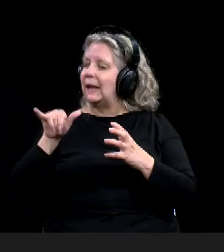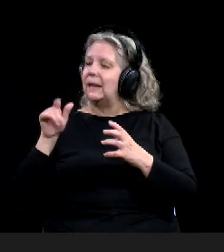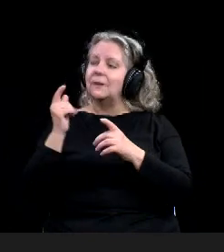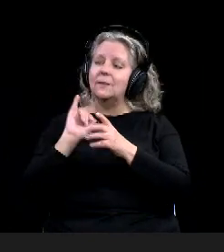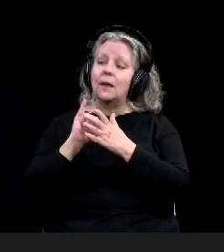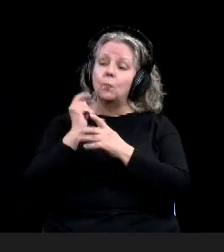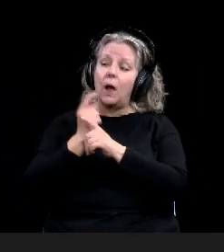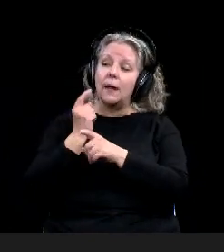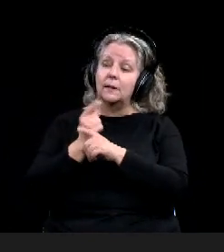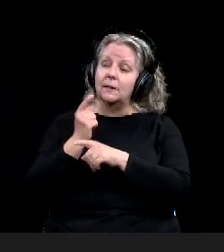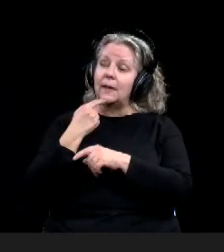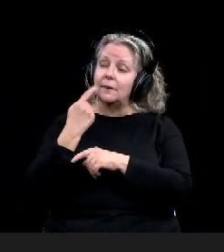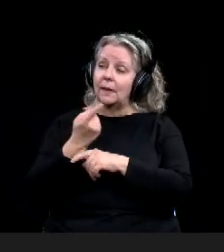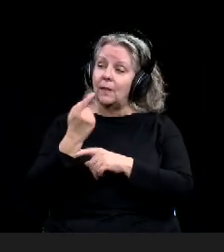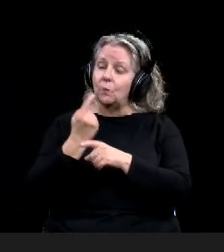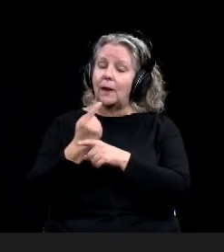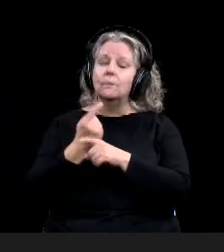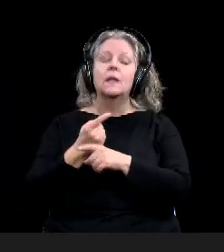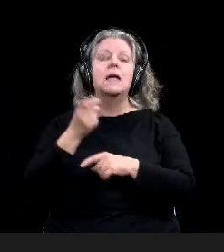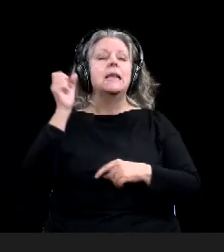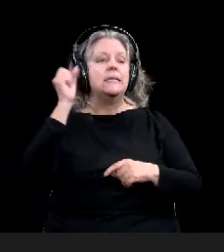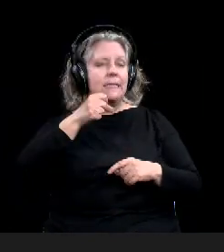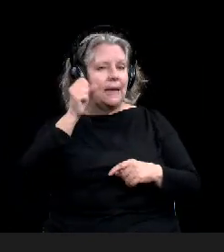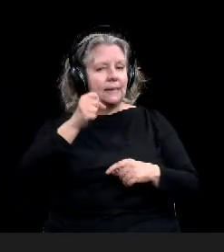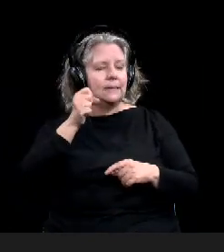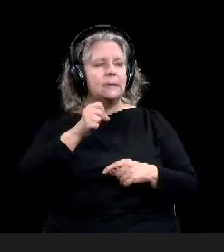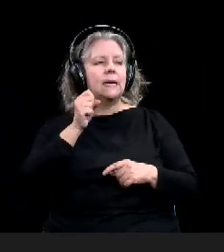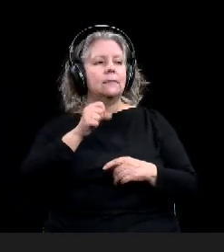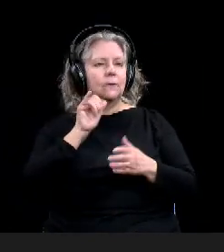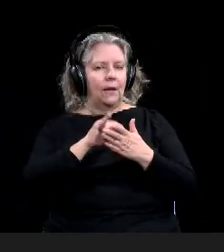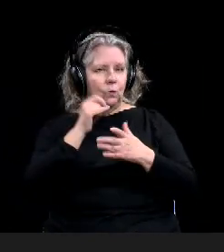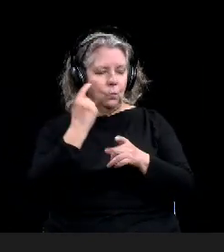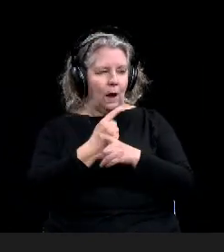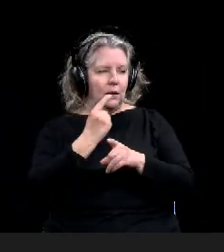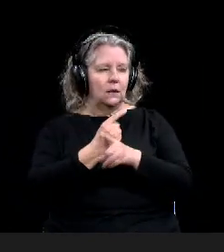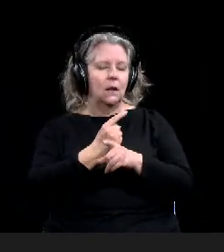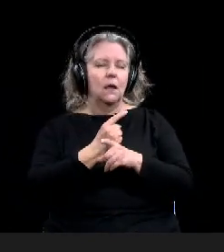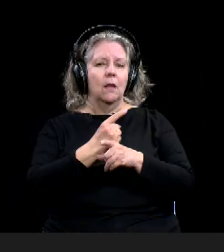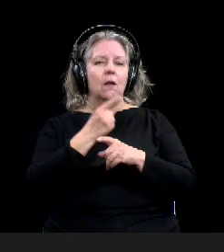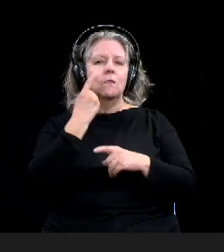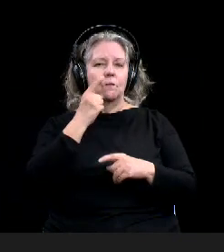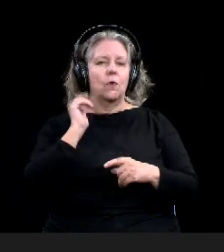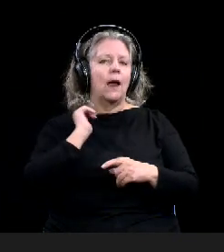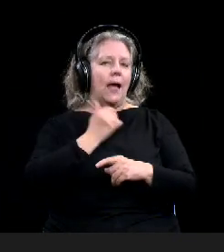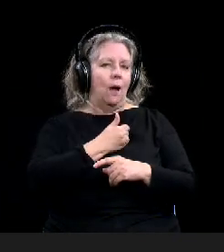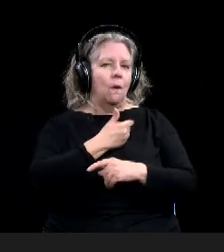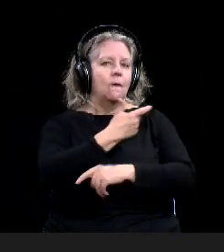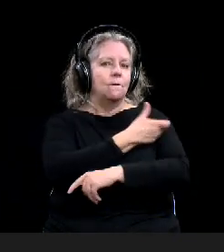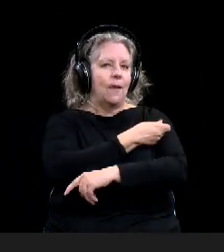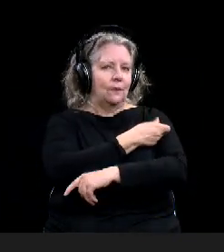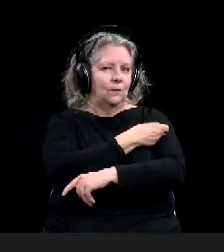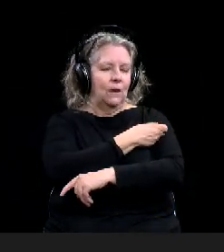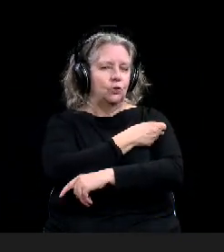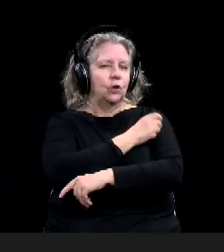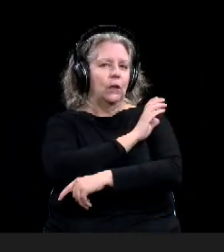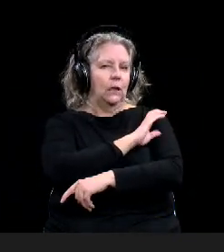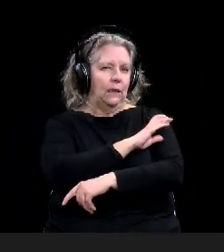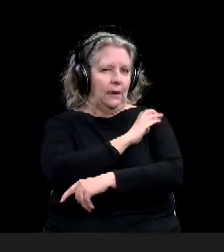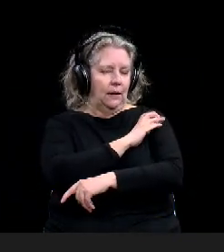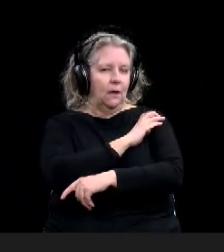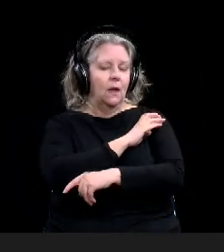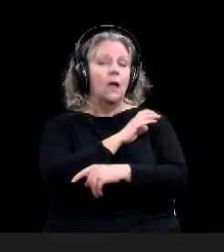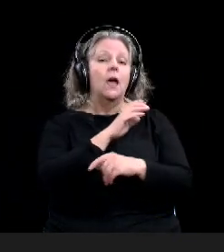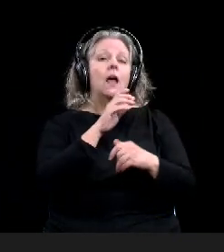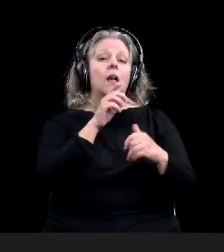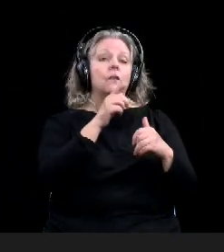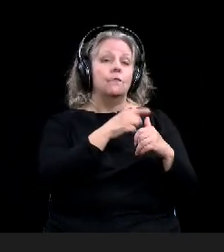absolutely right. For our vaccination clinics, our first round of second dosers will start next week, dependent on if we